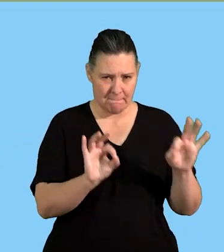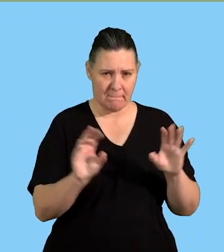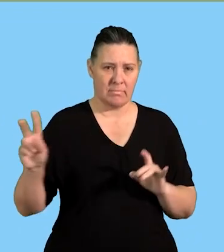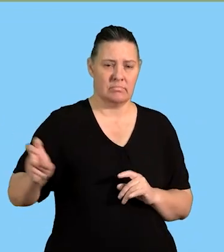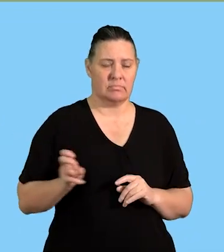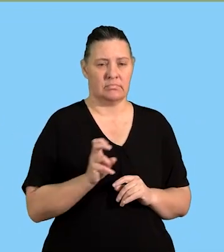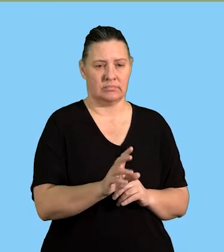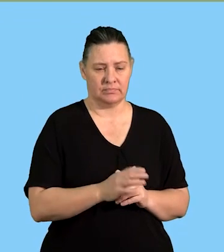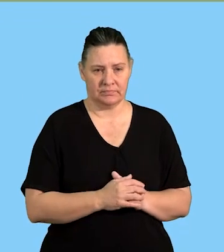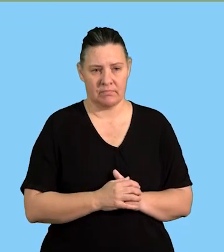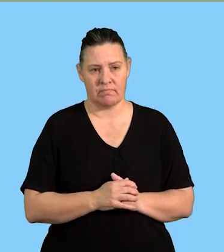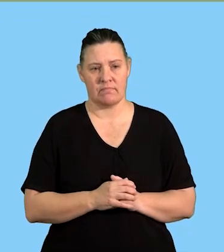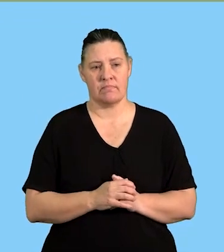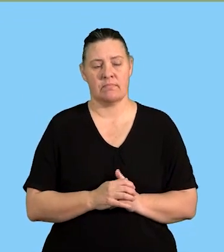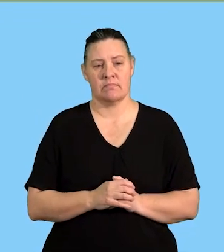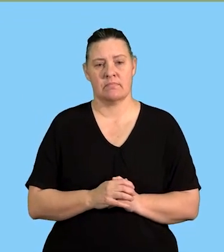in